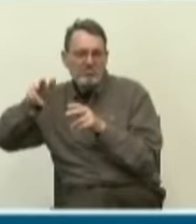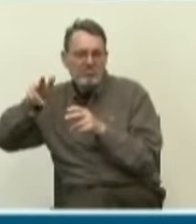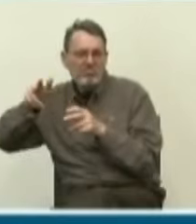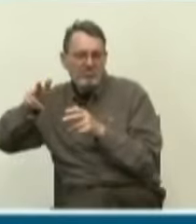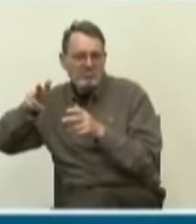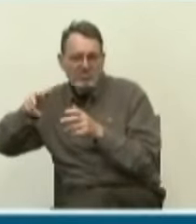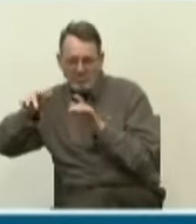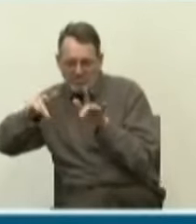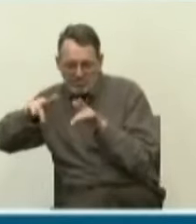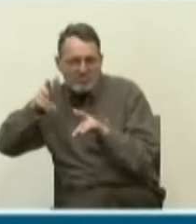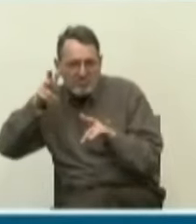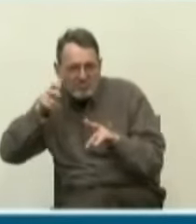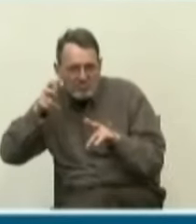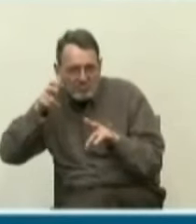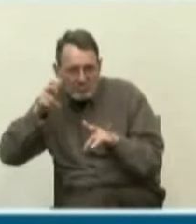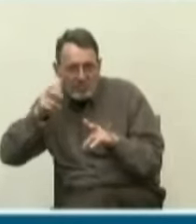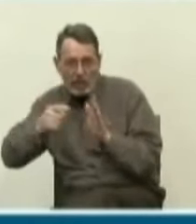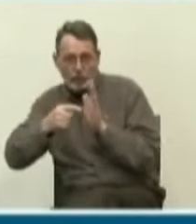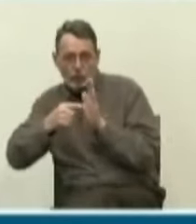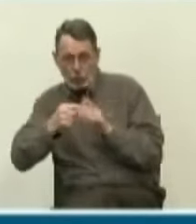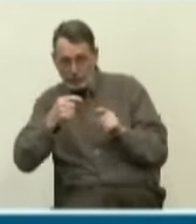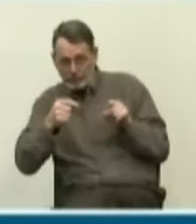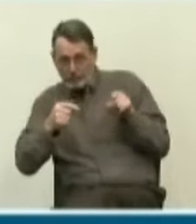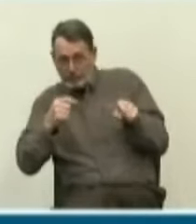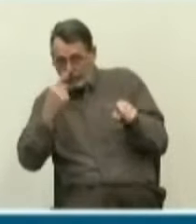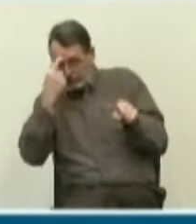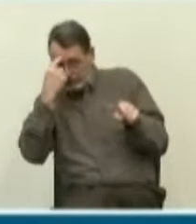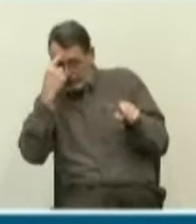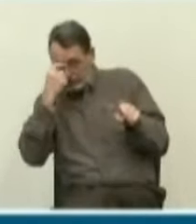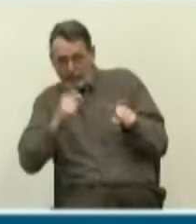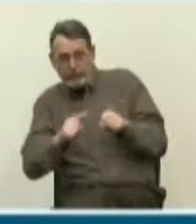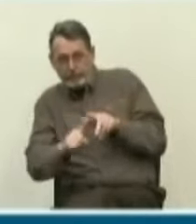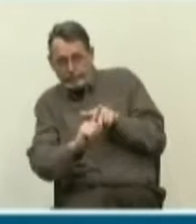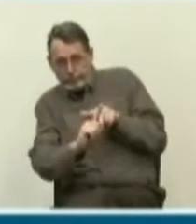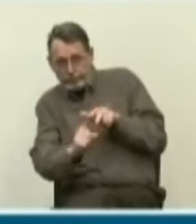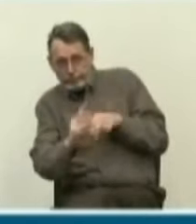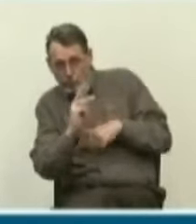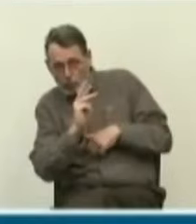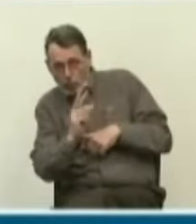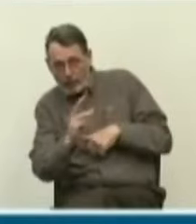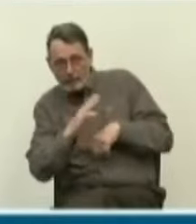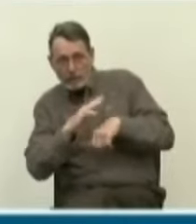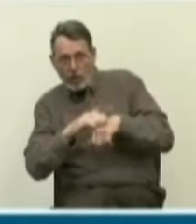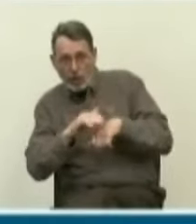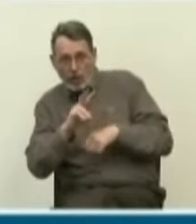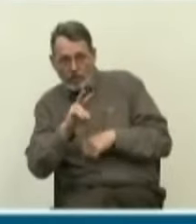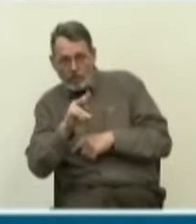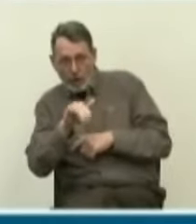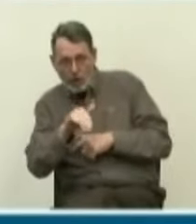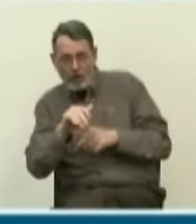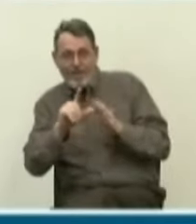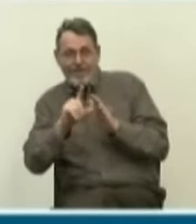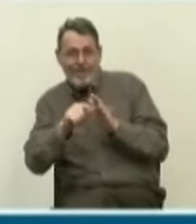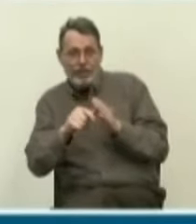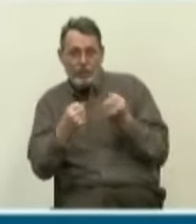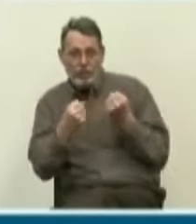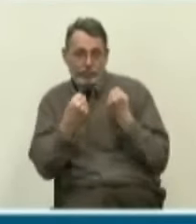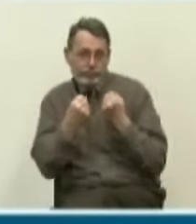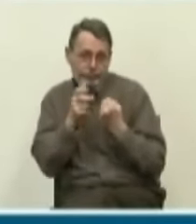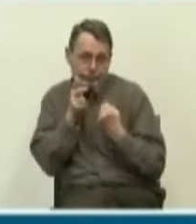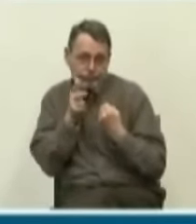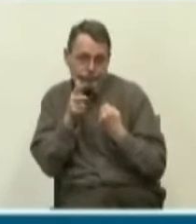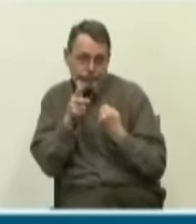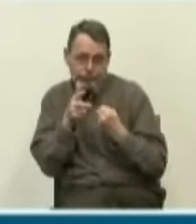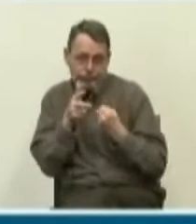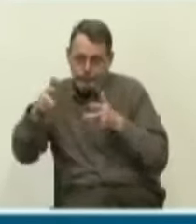and shows the suspect vehicle fleeing westbound on Varney Place. A hit-and-run vehicle collision occurred as the